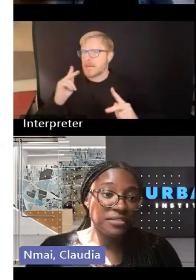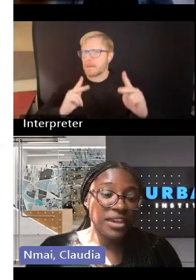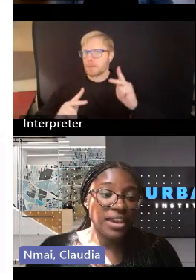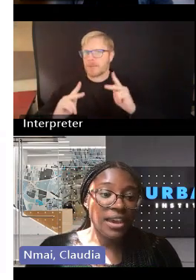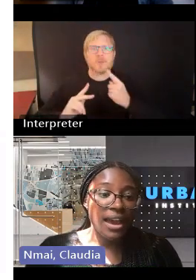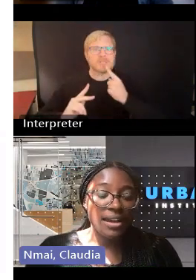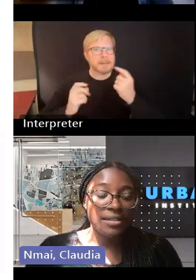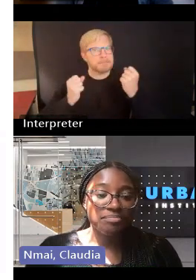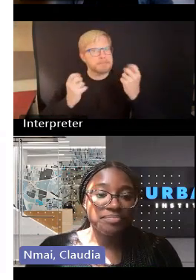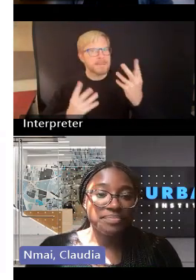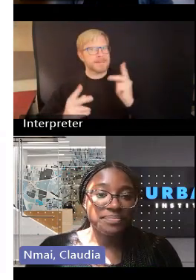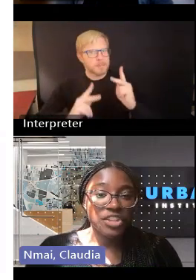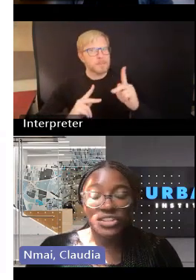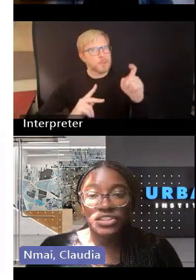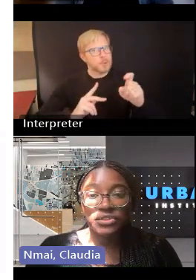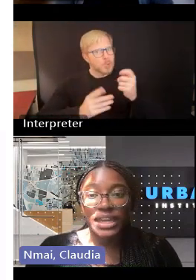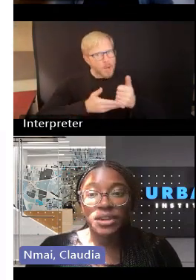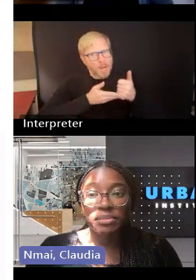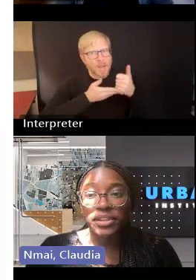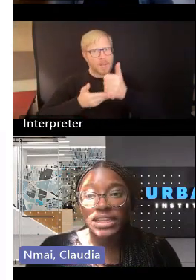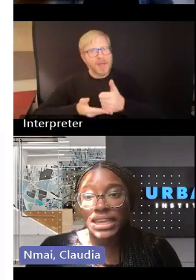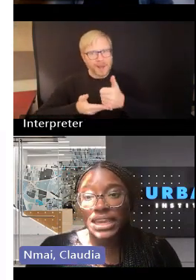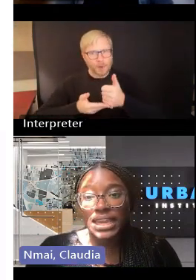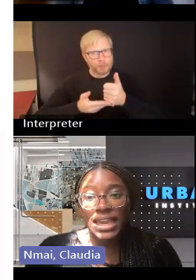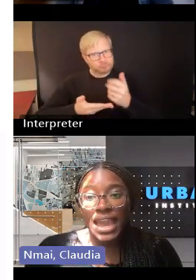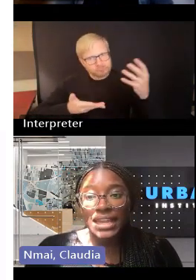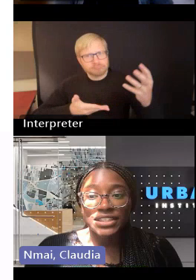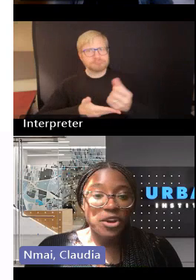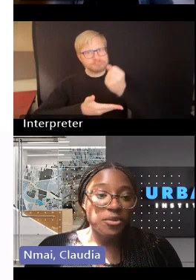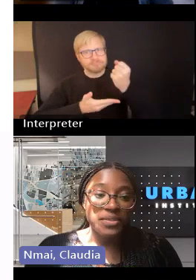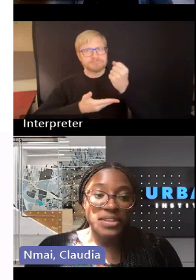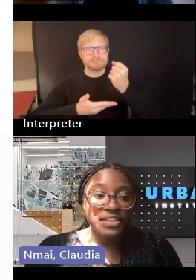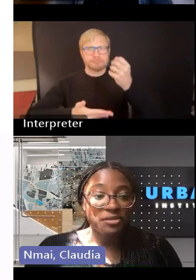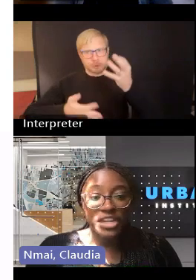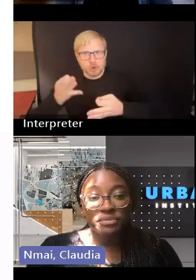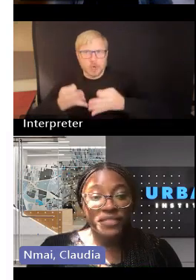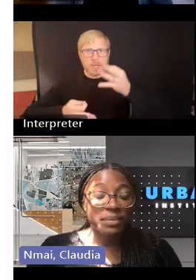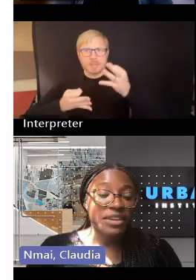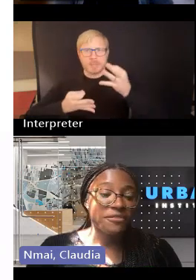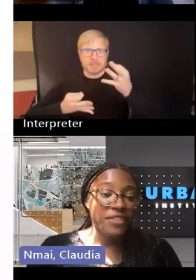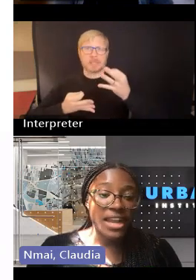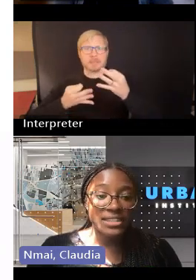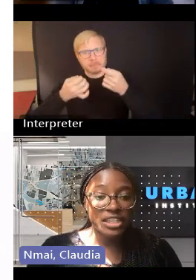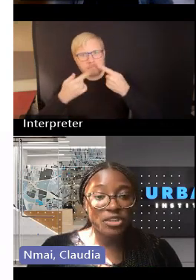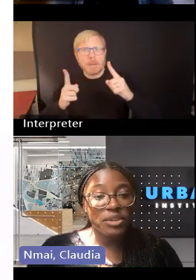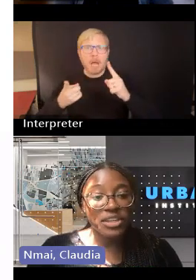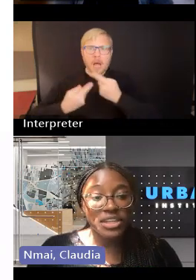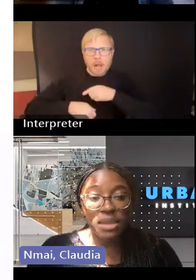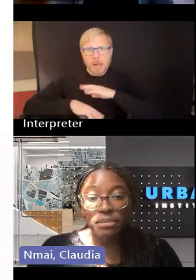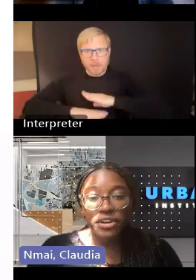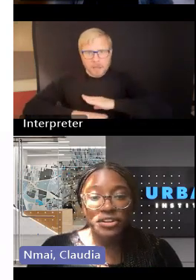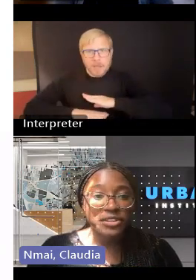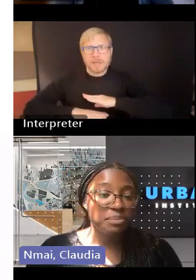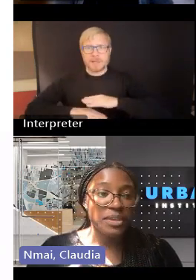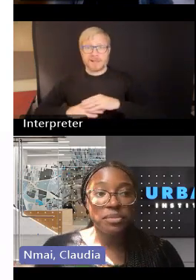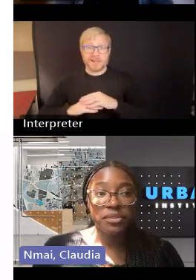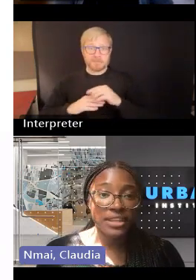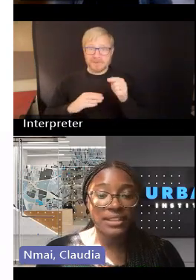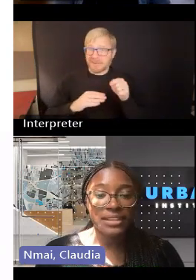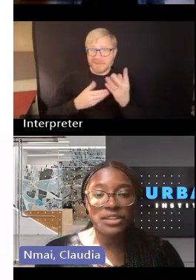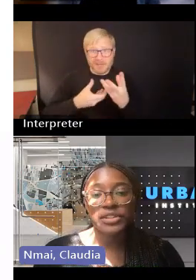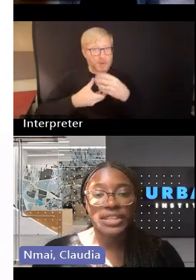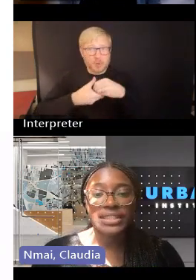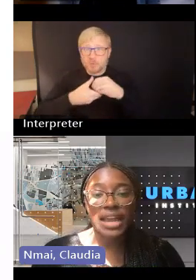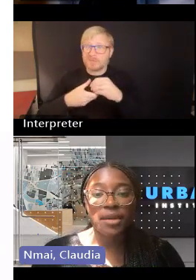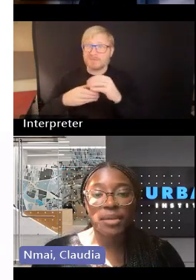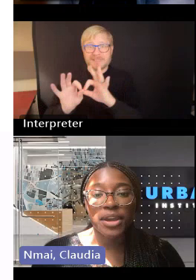them achieve justice or accountability. And so this can range from family and friends to community members,